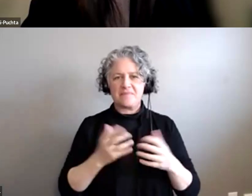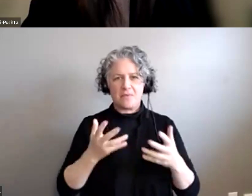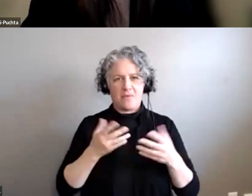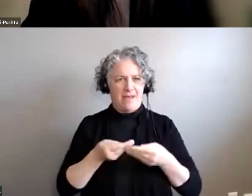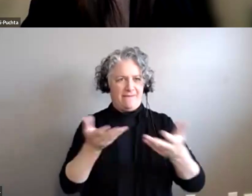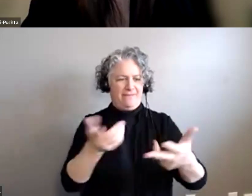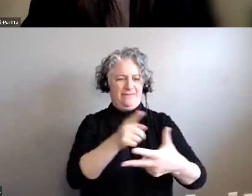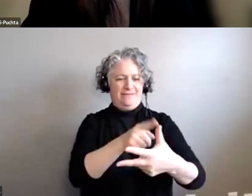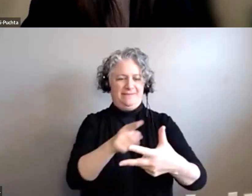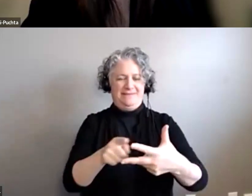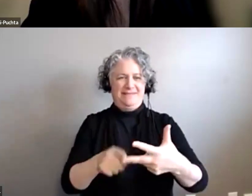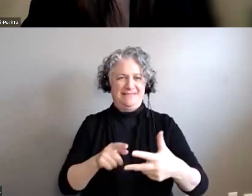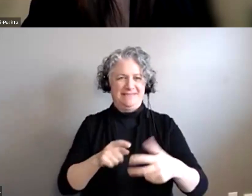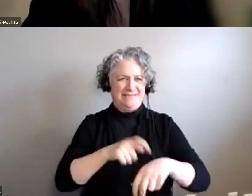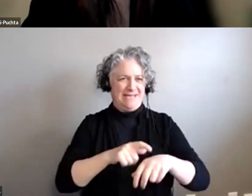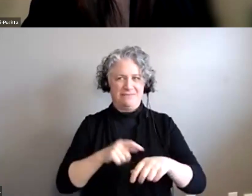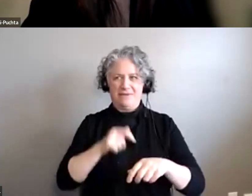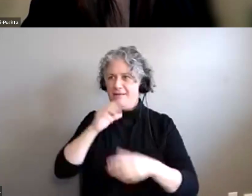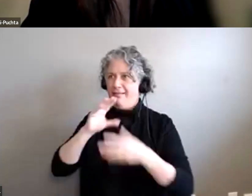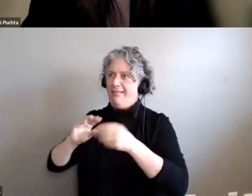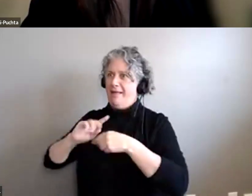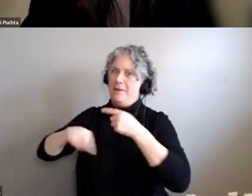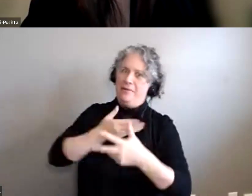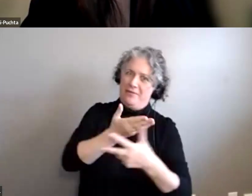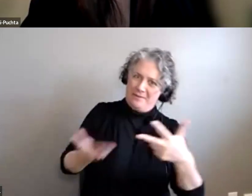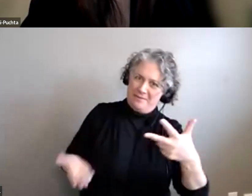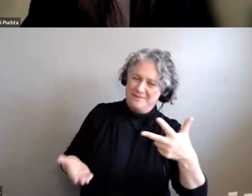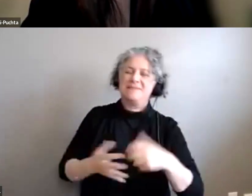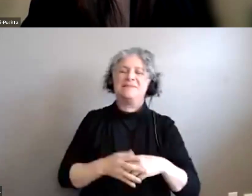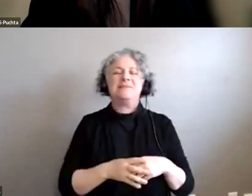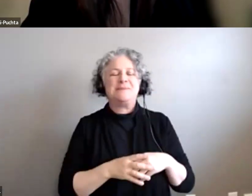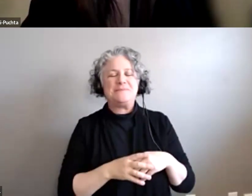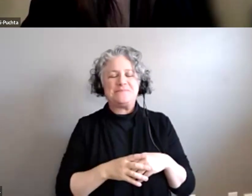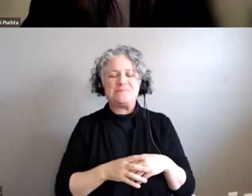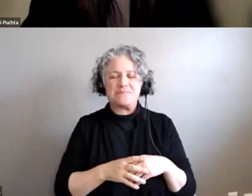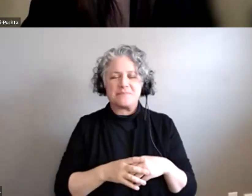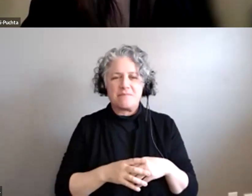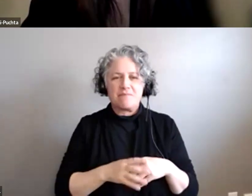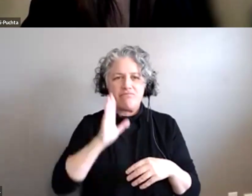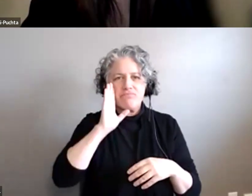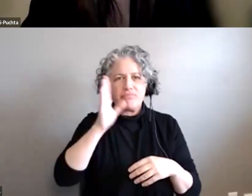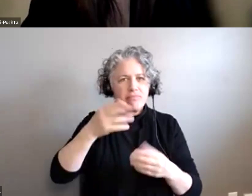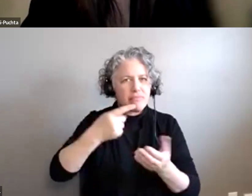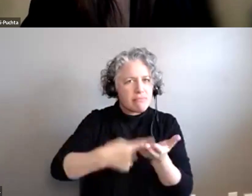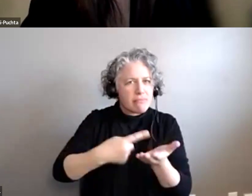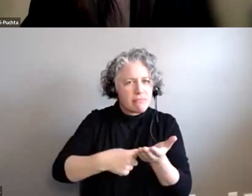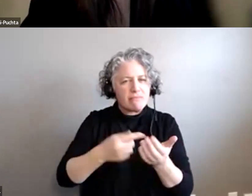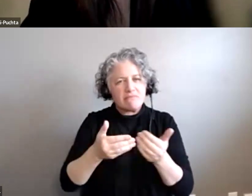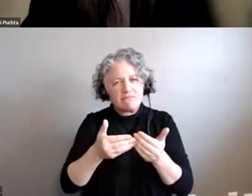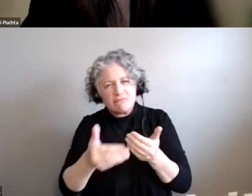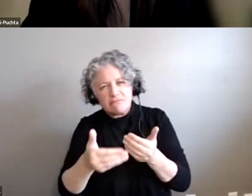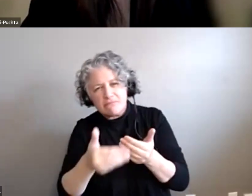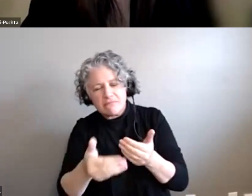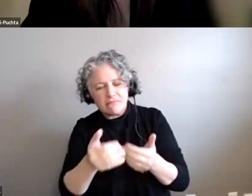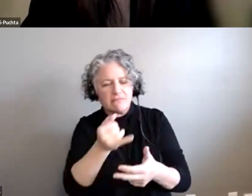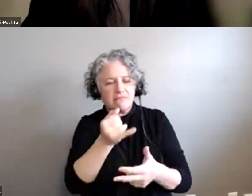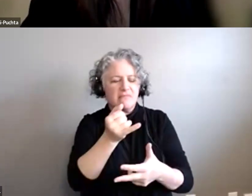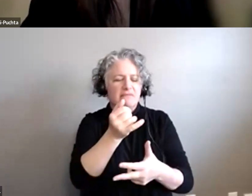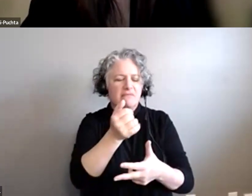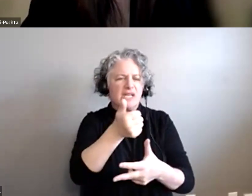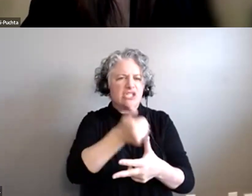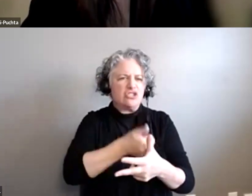them their time rather than talking about them. There will be discussion periods, hopefully at the end of